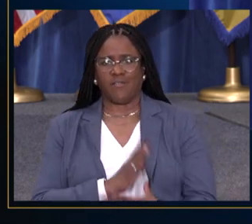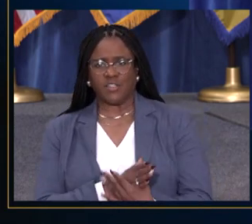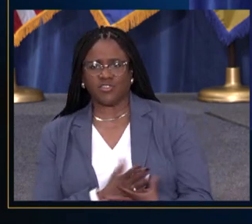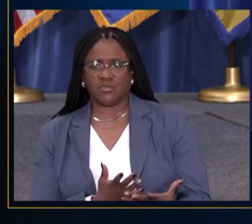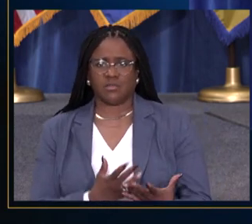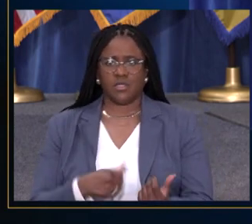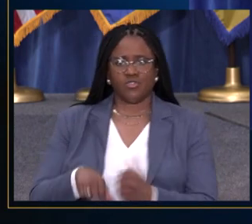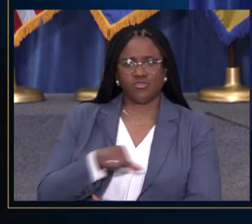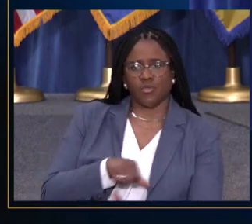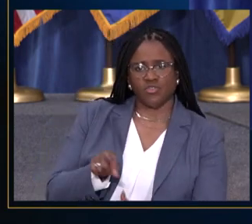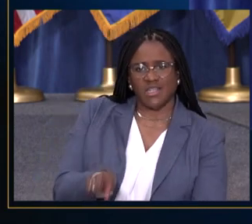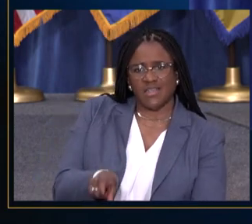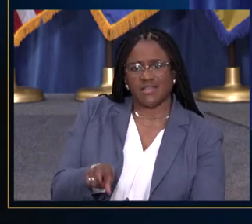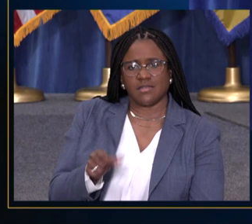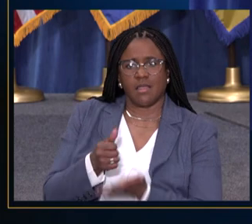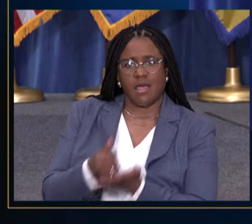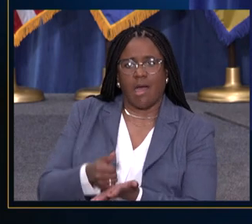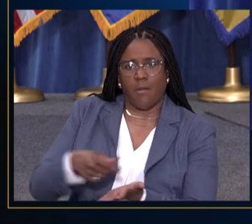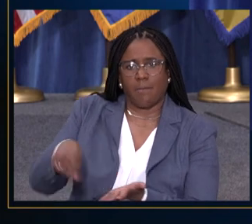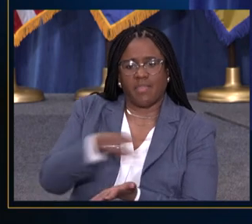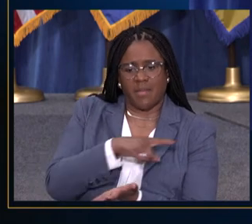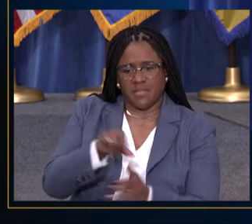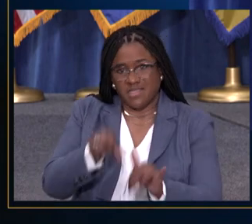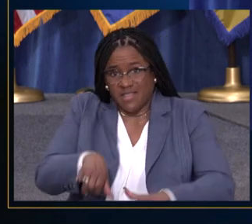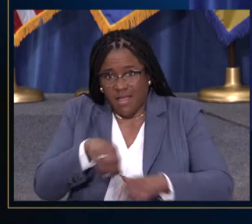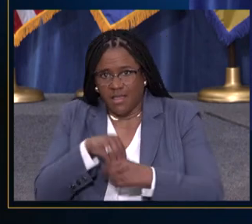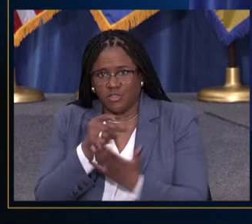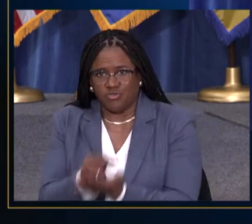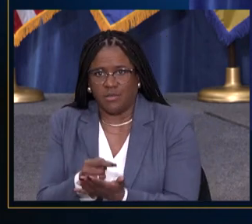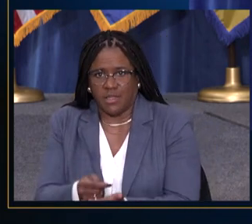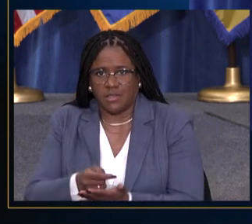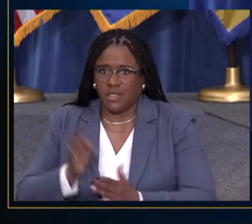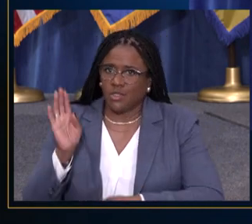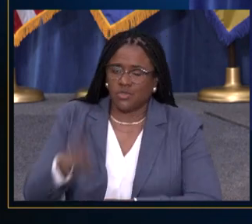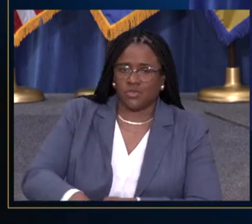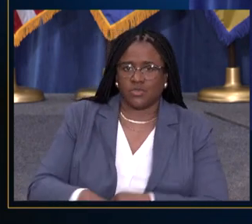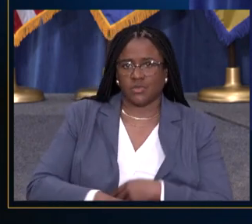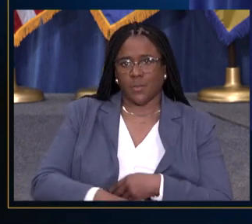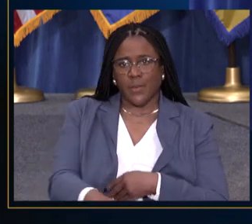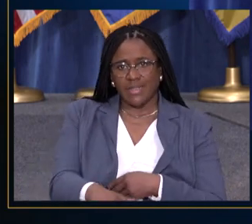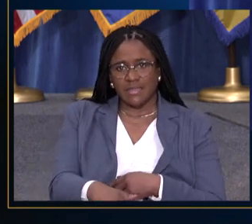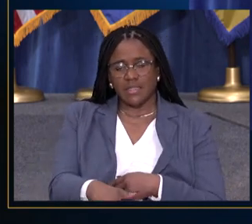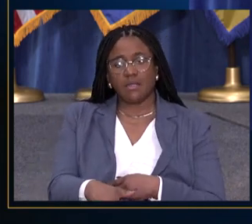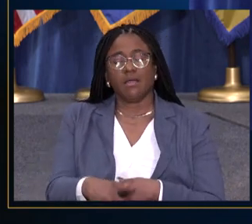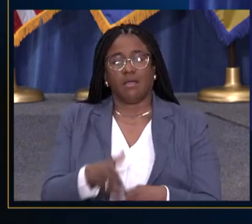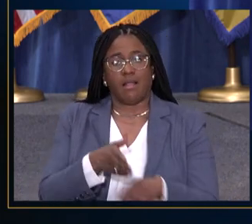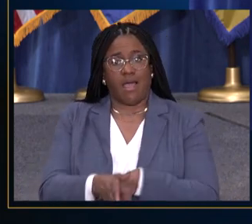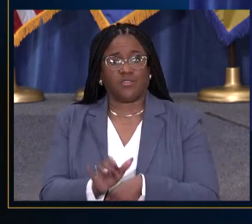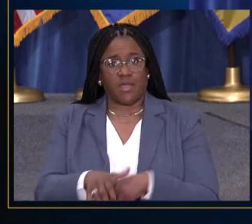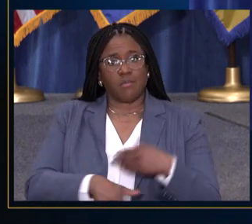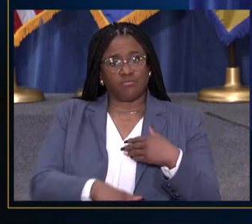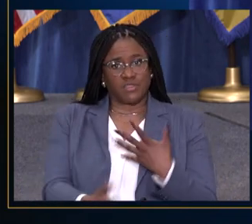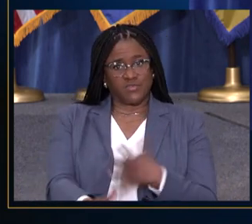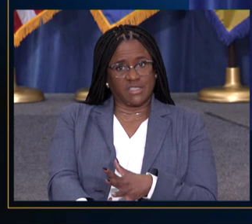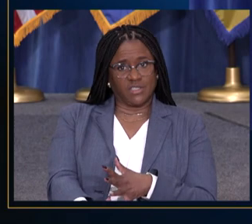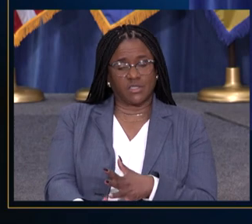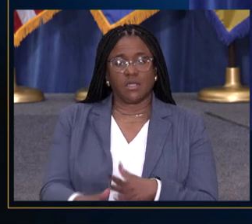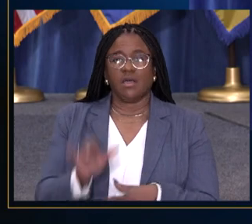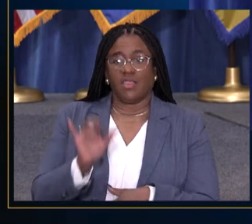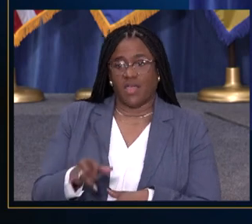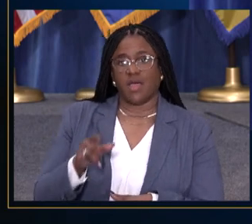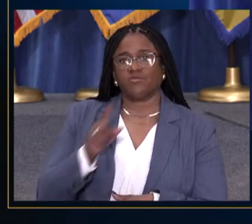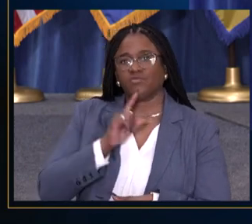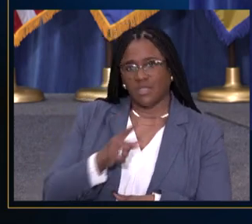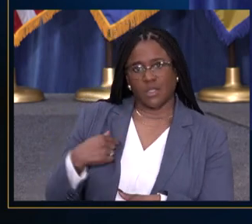Can we make sure that we help them stay in treatment through the duration of their pregnancy and afterwards? That one is still